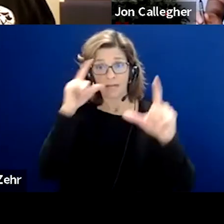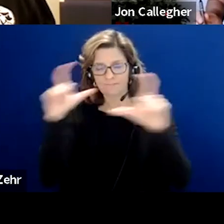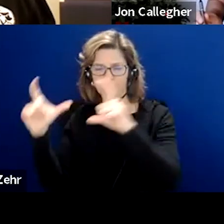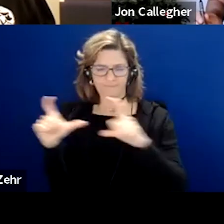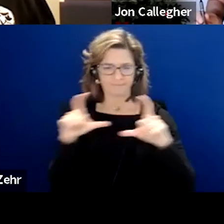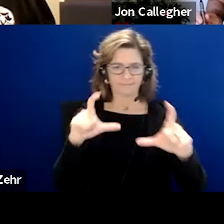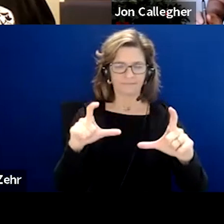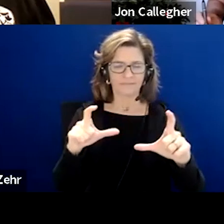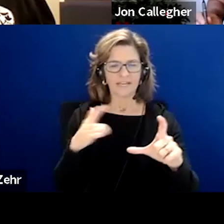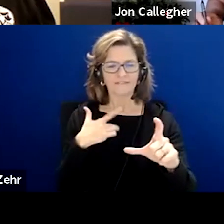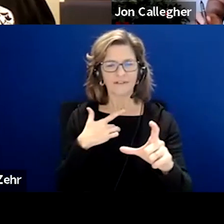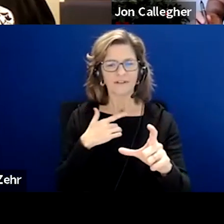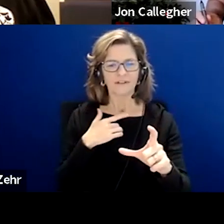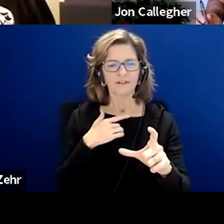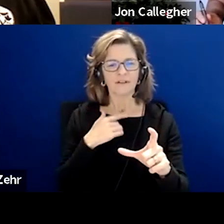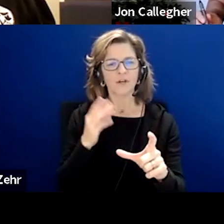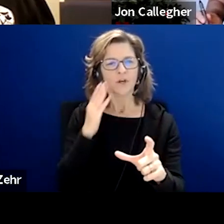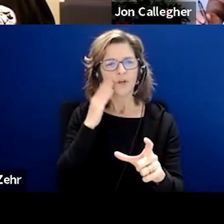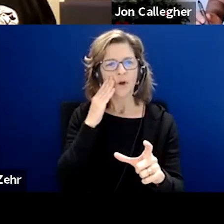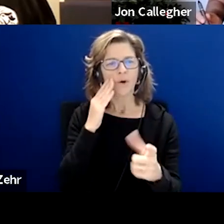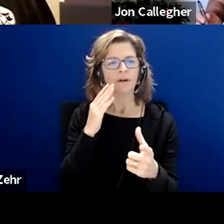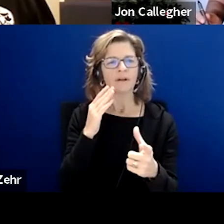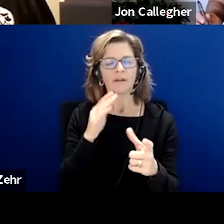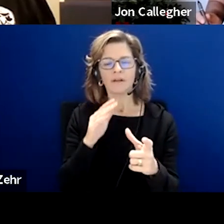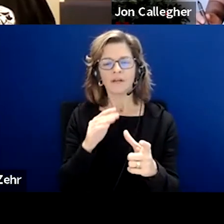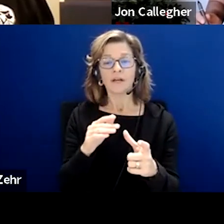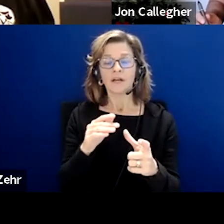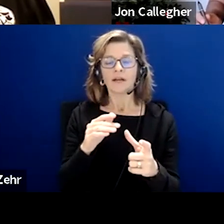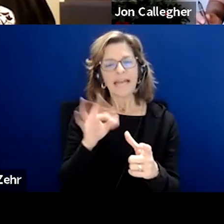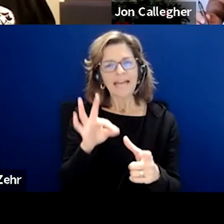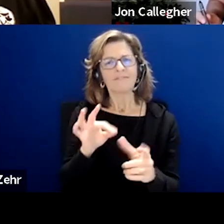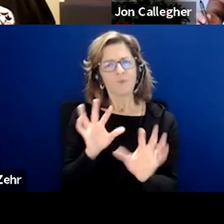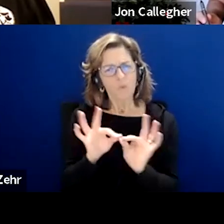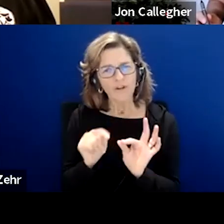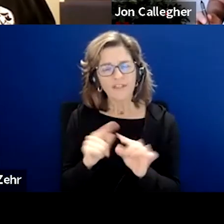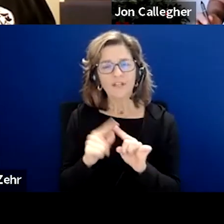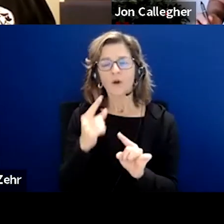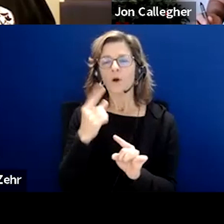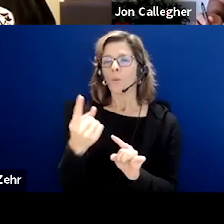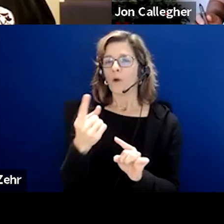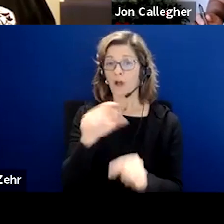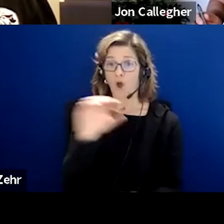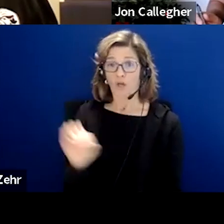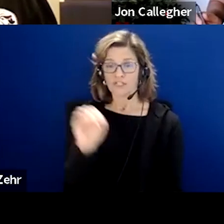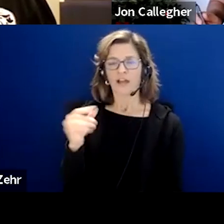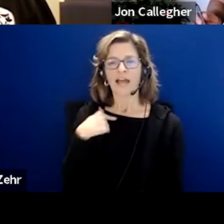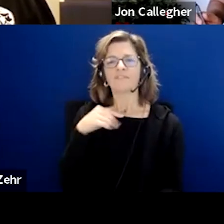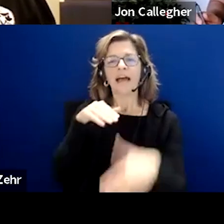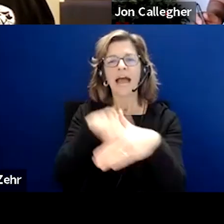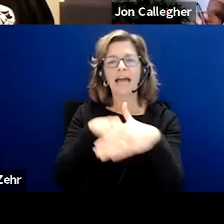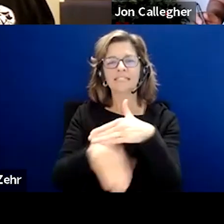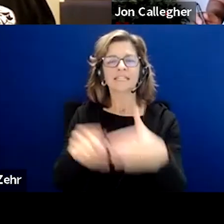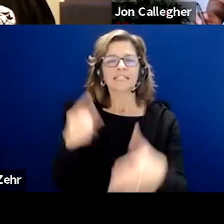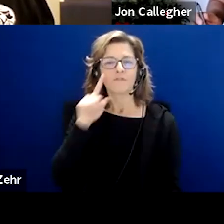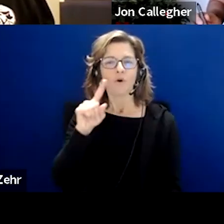worthwhile endeavors. Like in Ontario, we have the Access for Ontarians with Disabilities Act, which has a minimum standard of accommodation. And